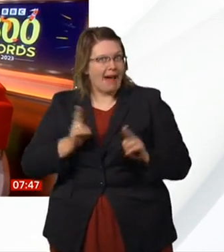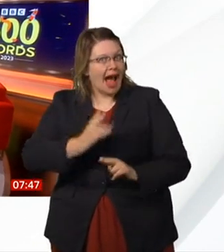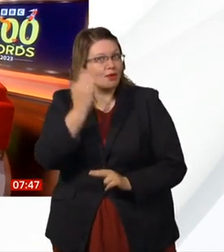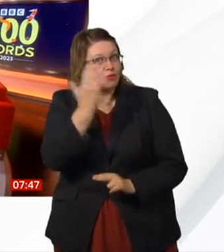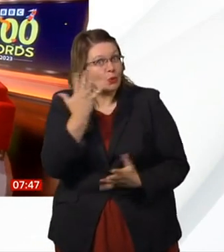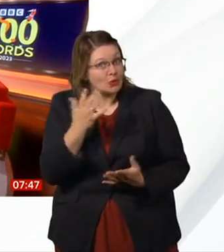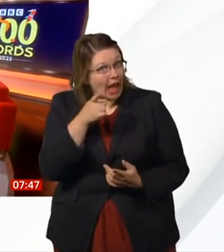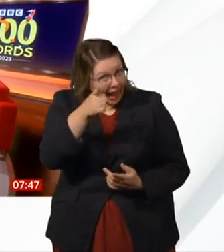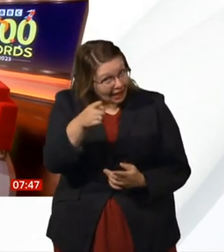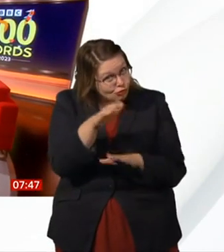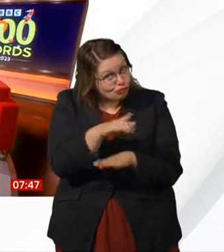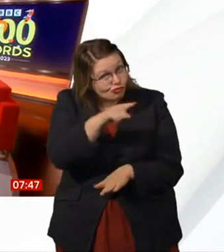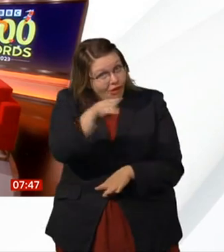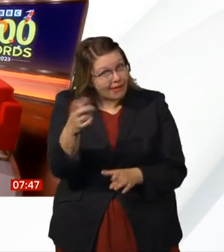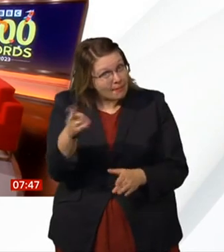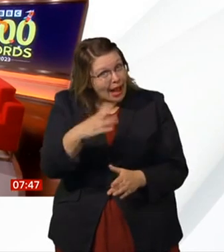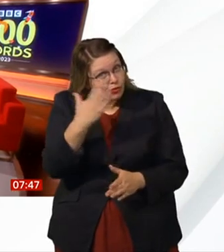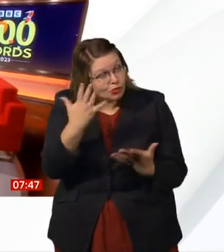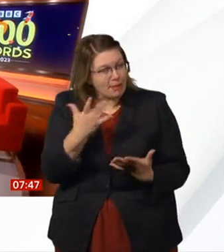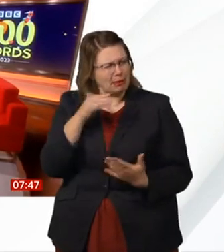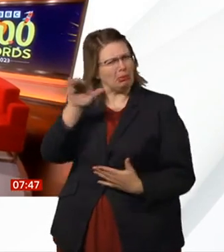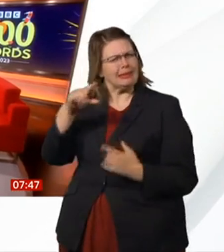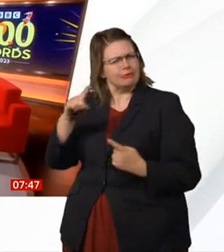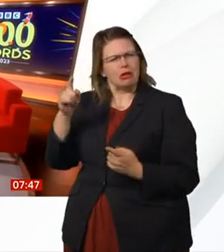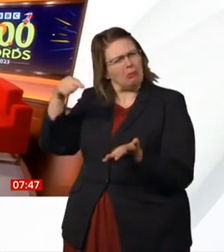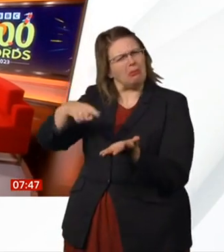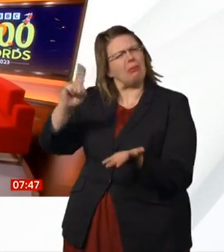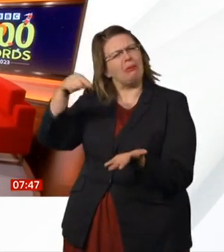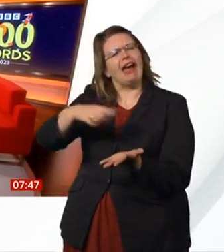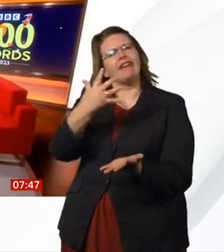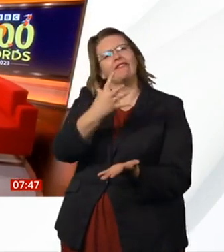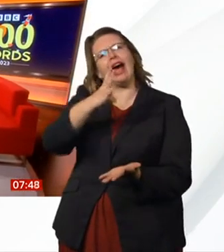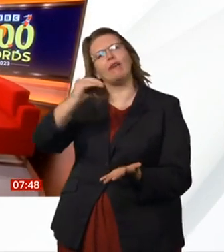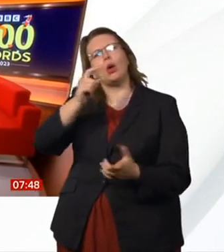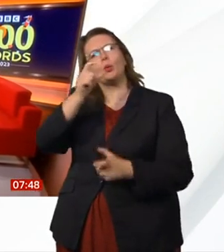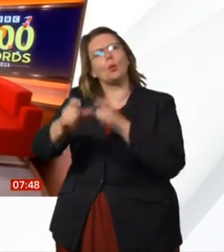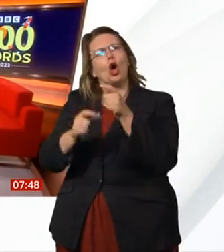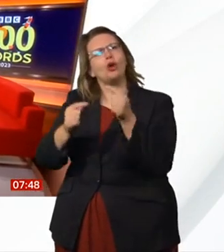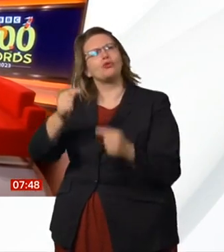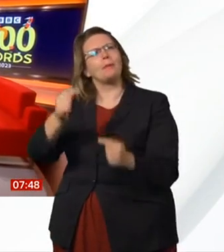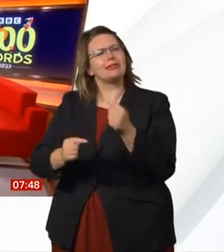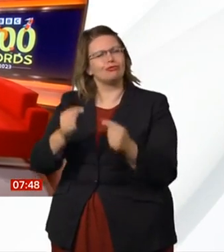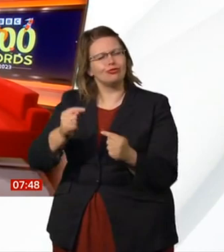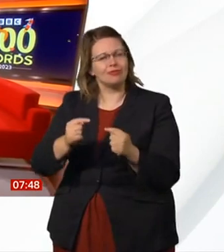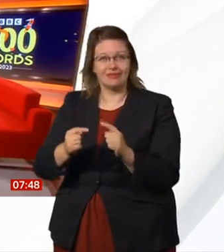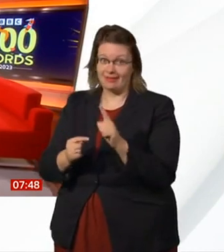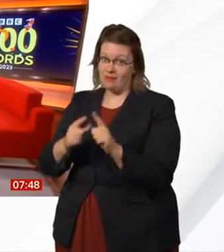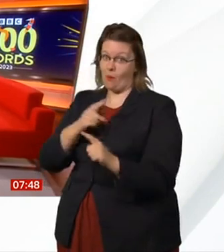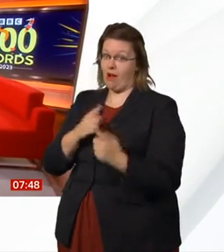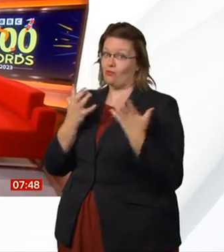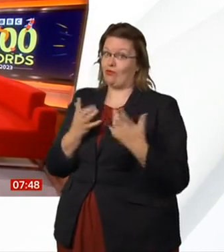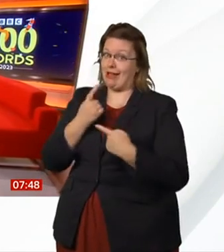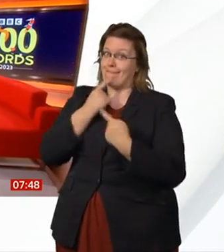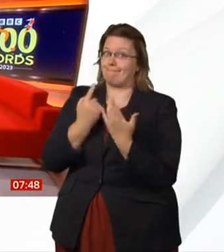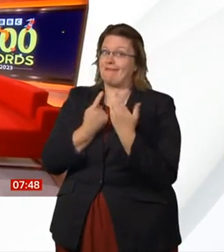teacher about the 500 words competition? Because from today, schools will be able to access a lot more information about how the contest is going to